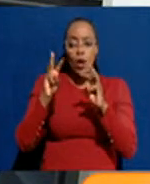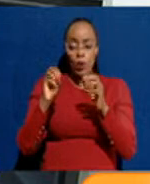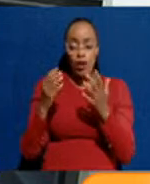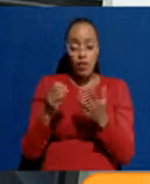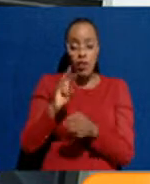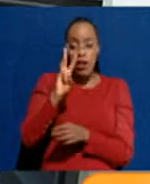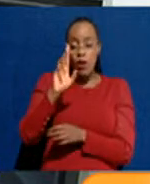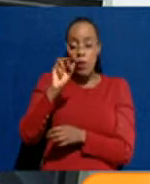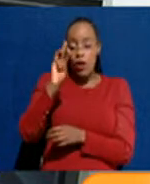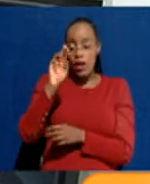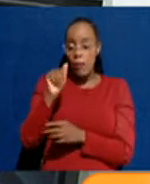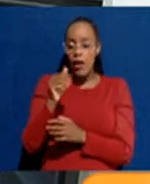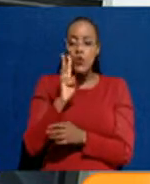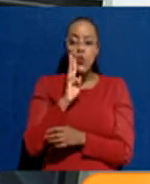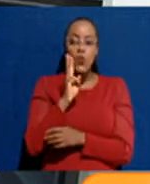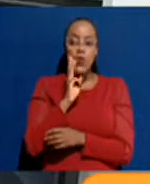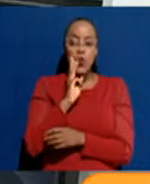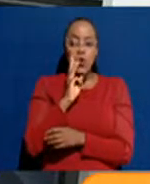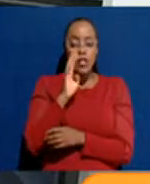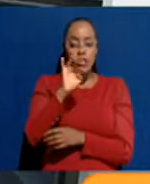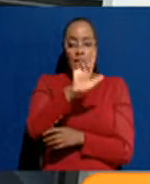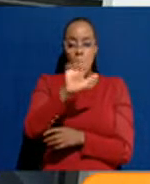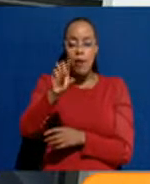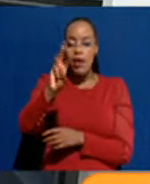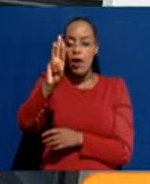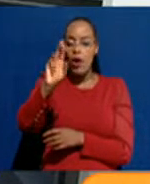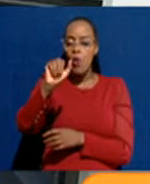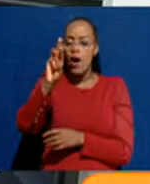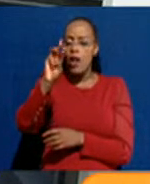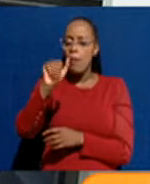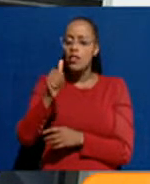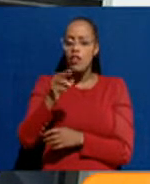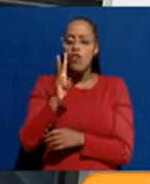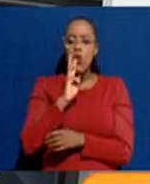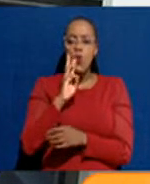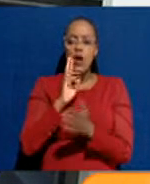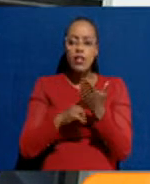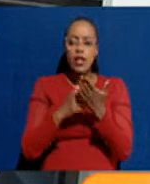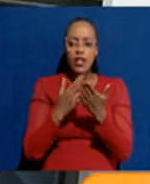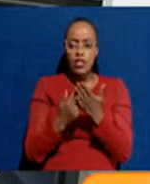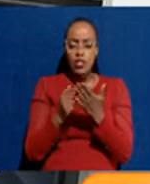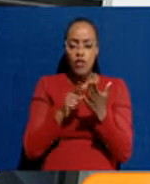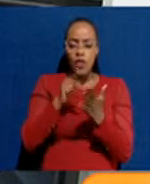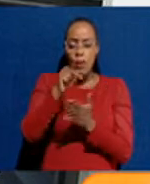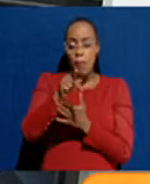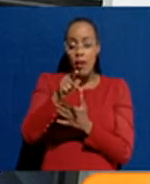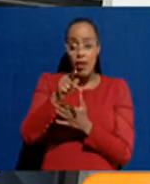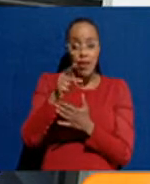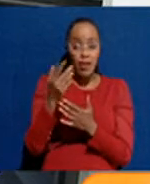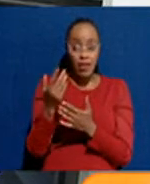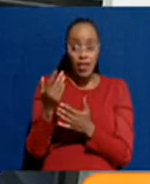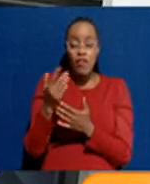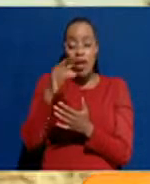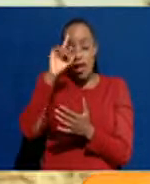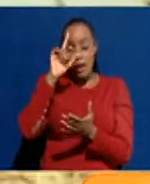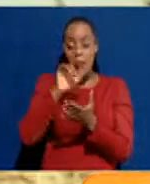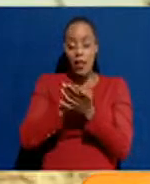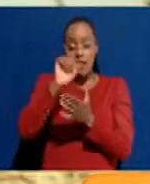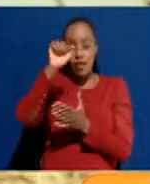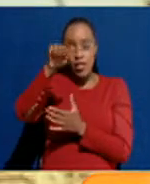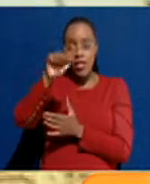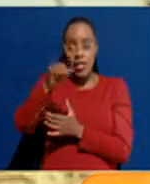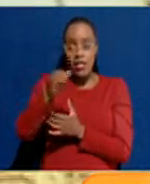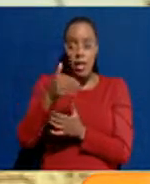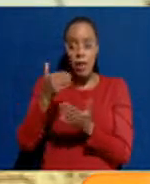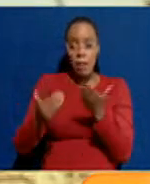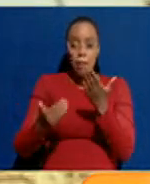component in the water bill? Warma is for water resources, and these are mainly we paid for the hydros. I do believe, I may not